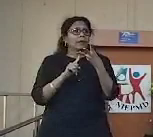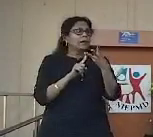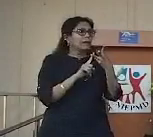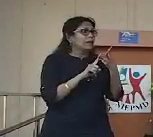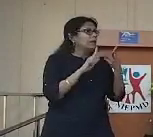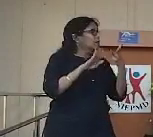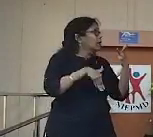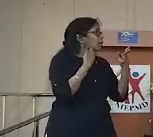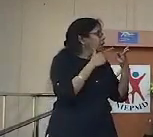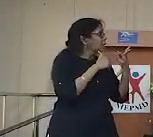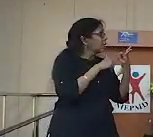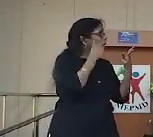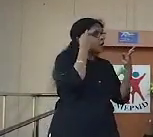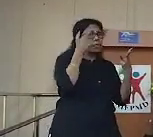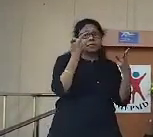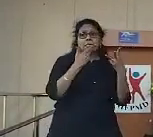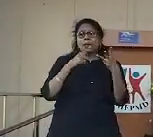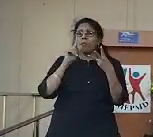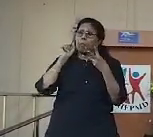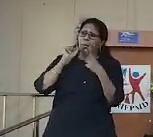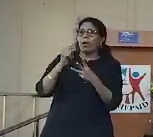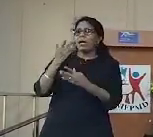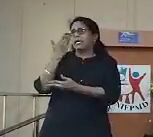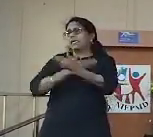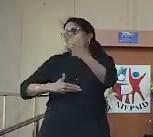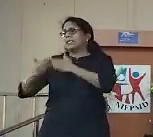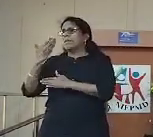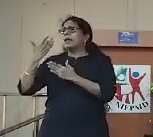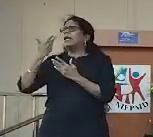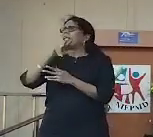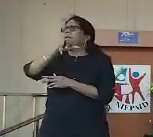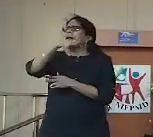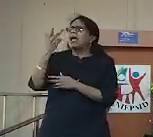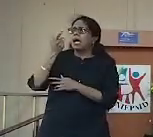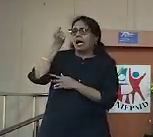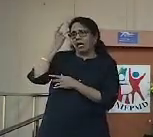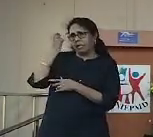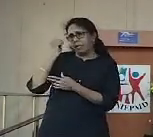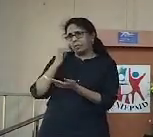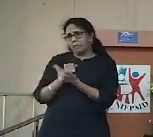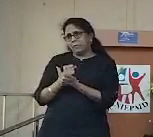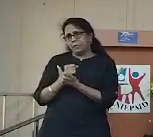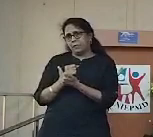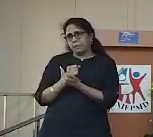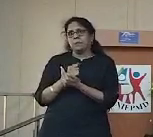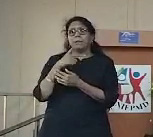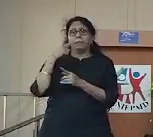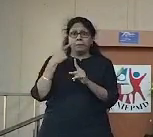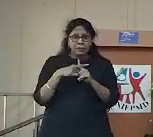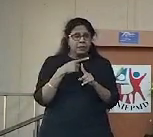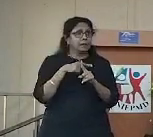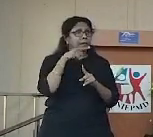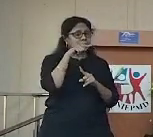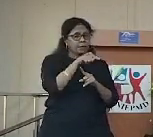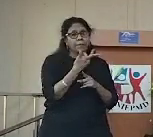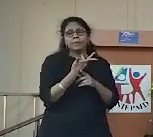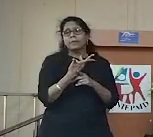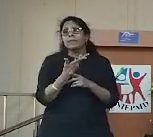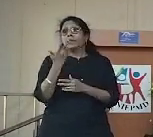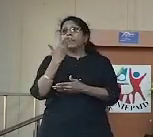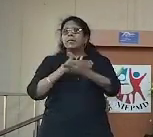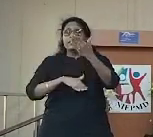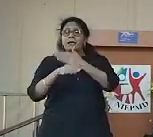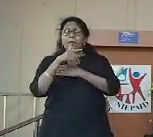to understand their disability. That means we need to make them, we need to provide the families with the knowledge about the